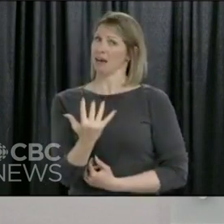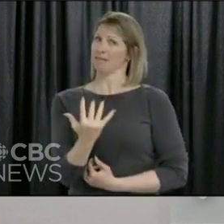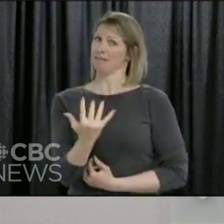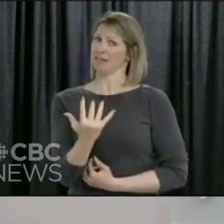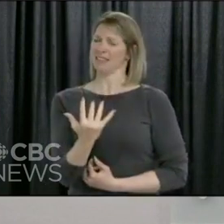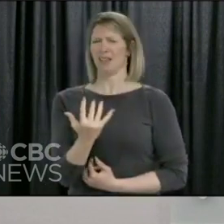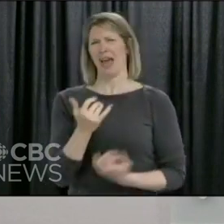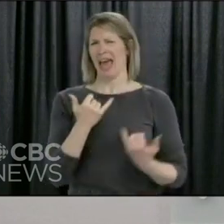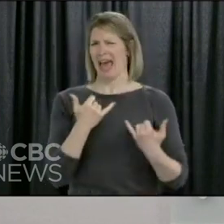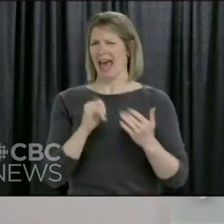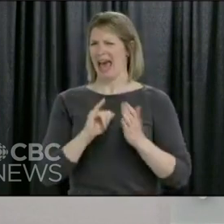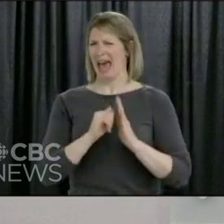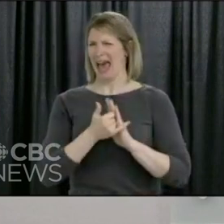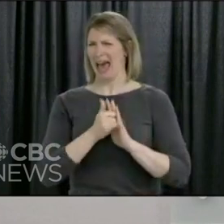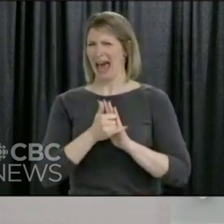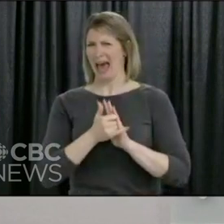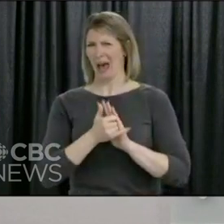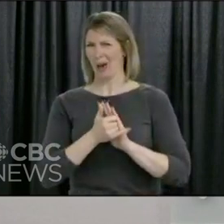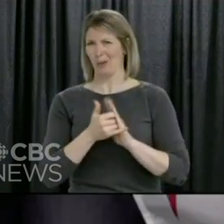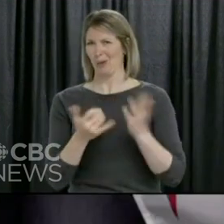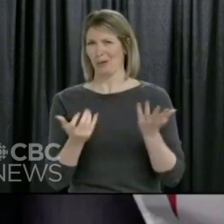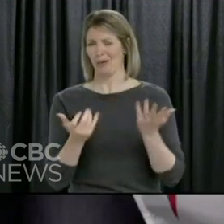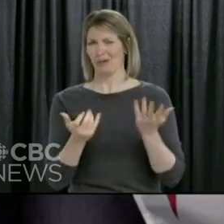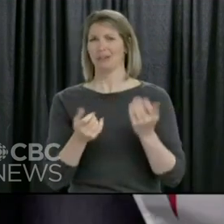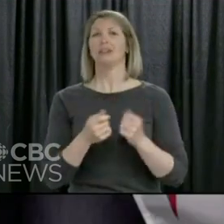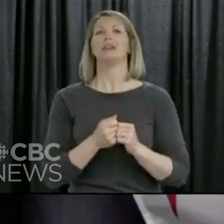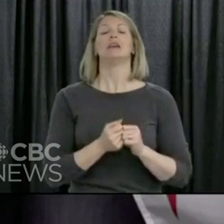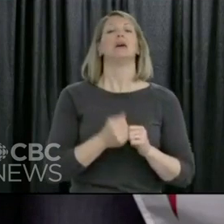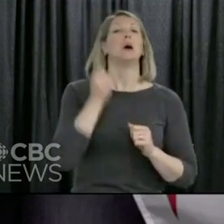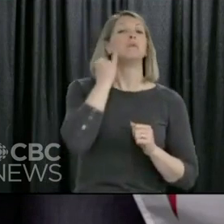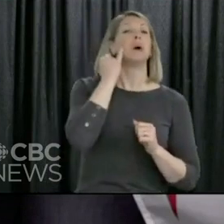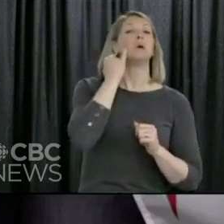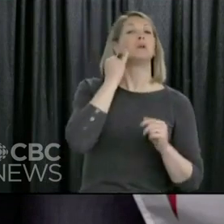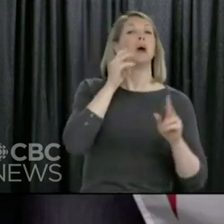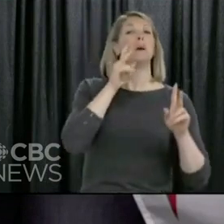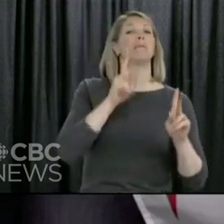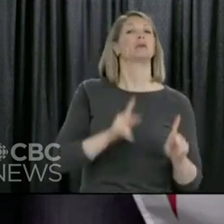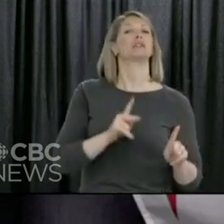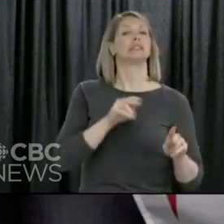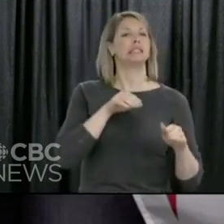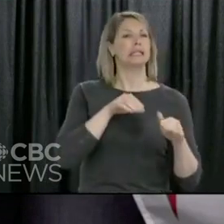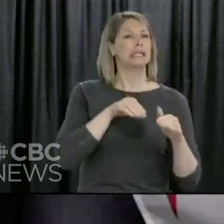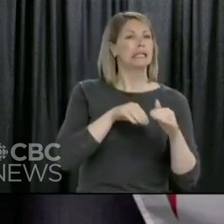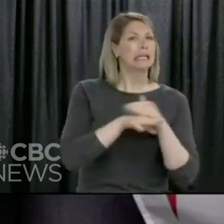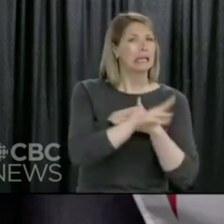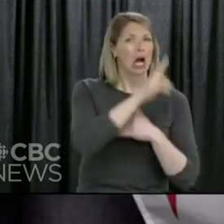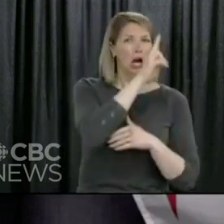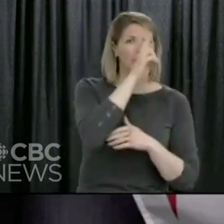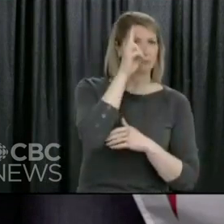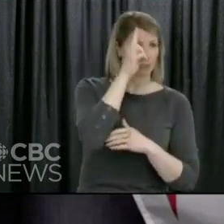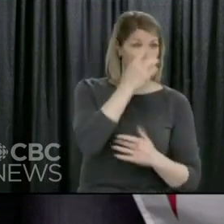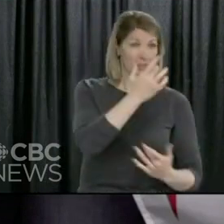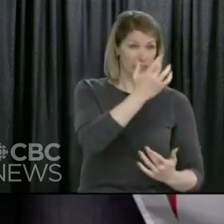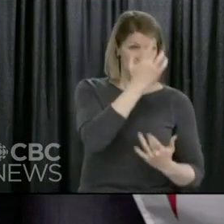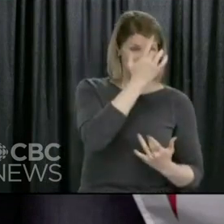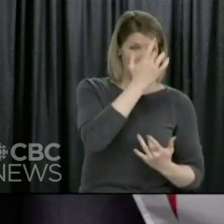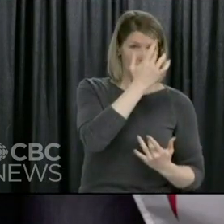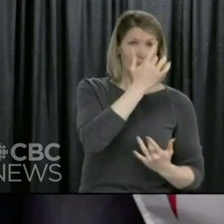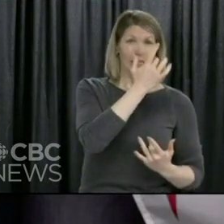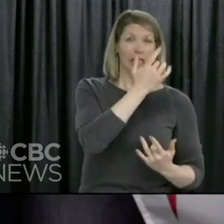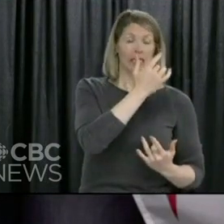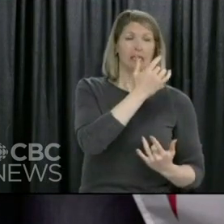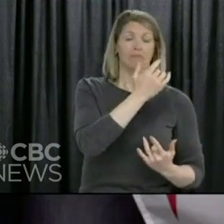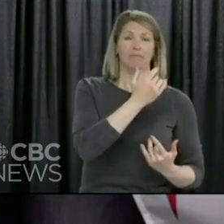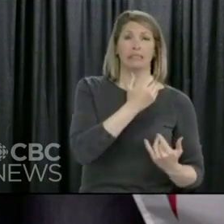where somebody, if somebody was admitted to hospital, it has to do with the definition of recovered, I guess, is the short